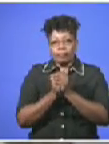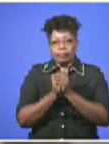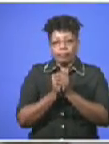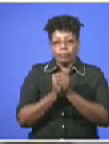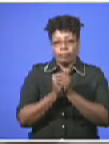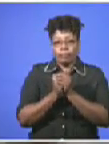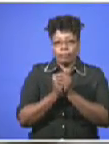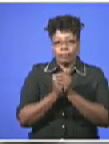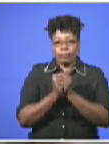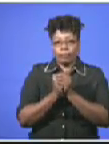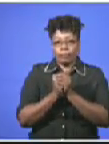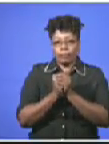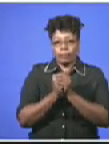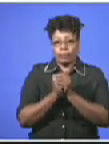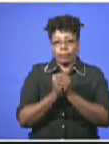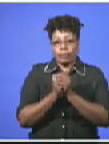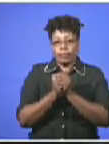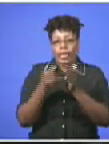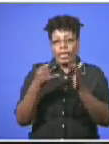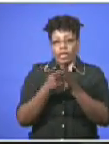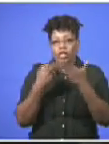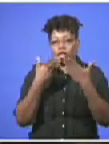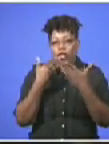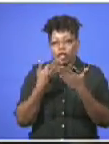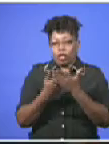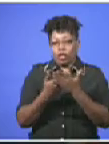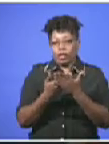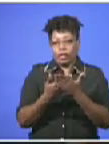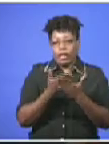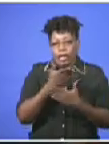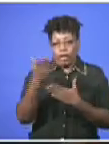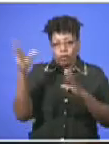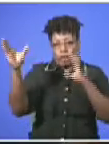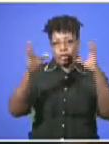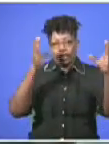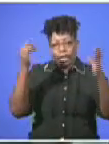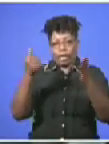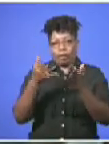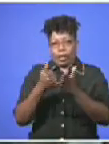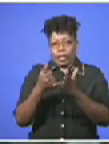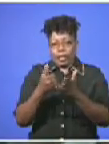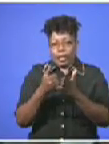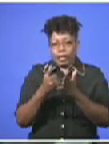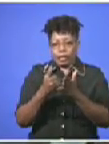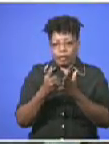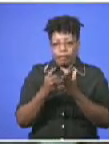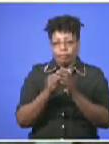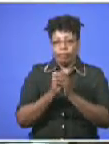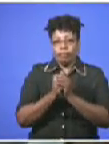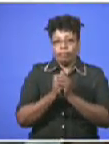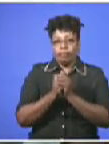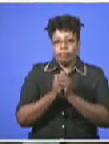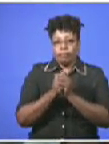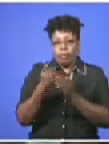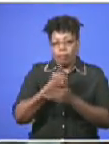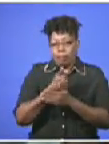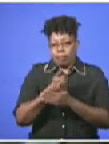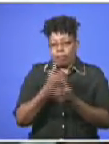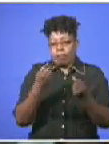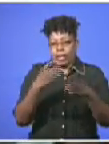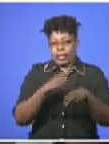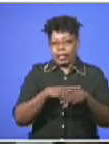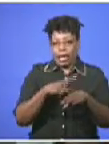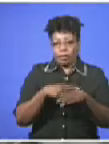recognition. And it's a good thing when we can celebrate our own people, because a lot of time our own people are, you